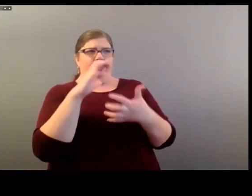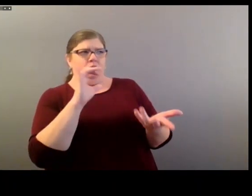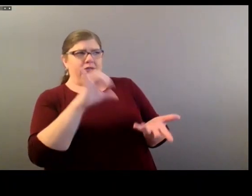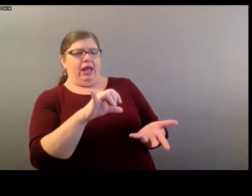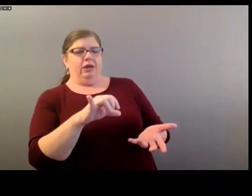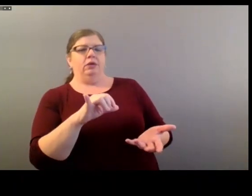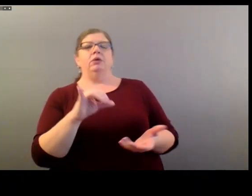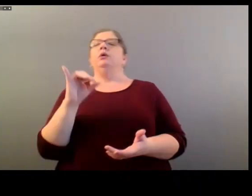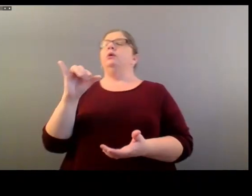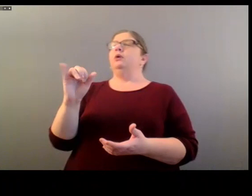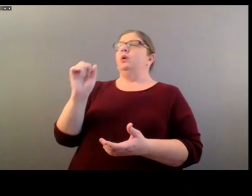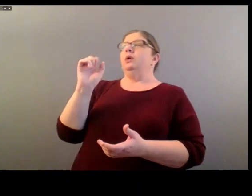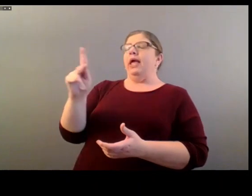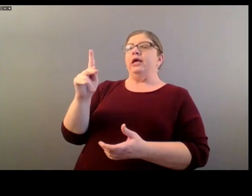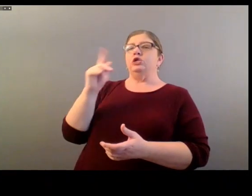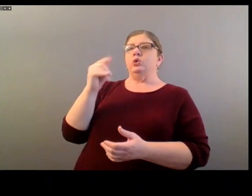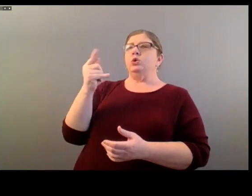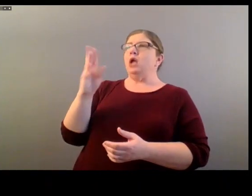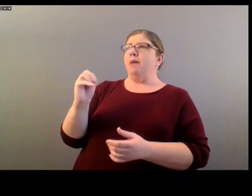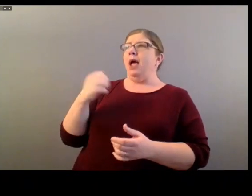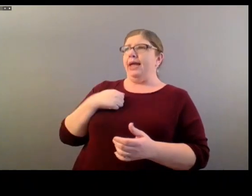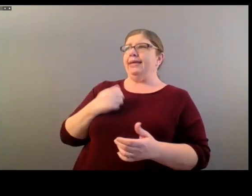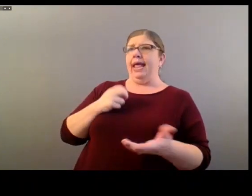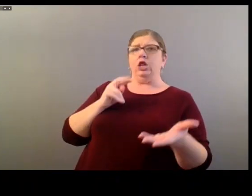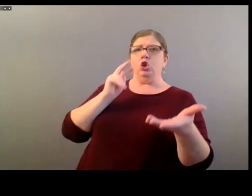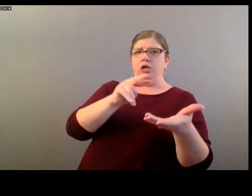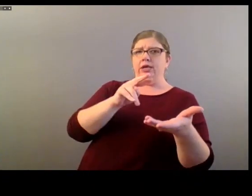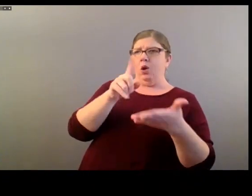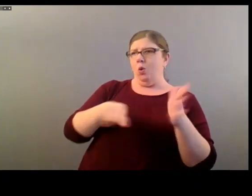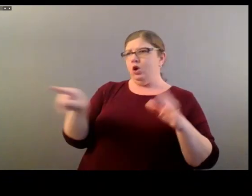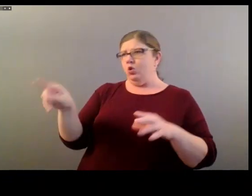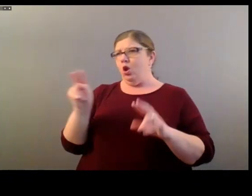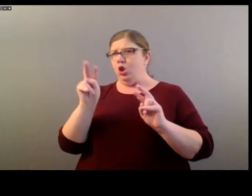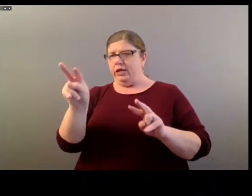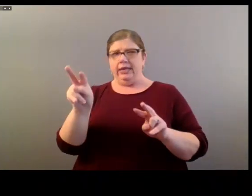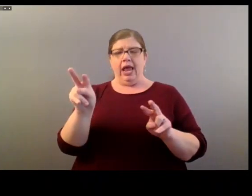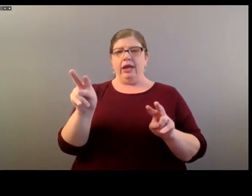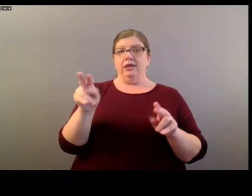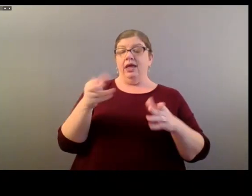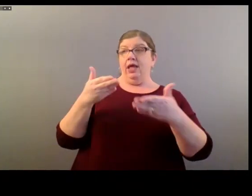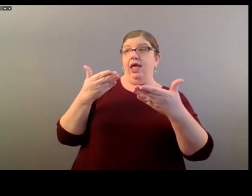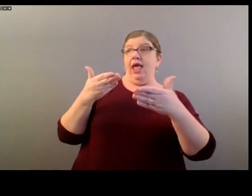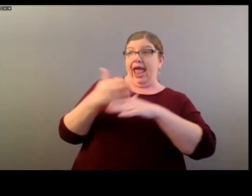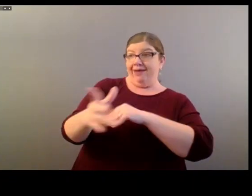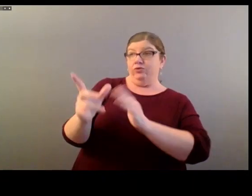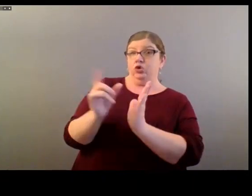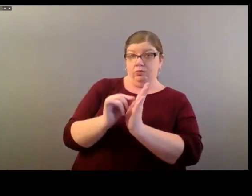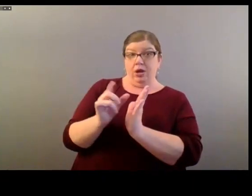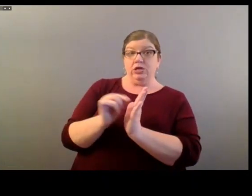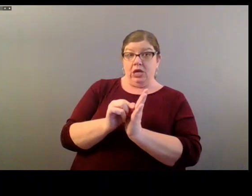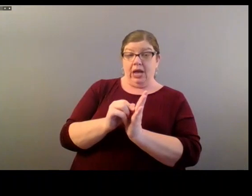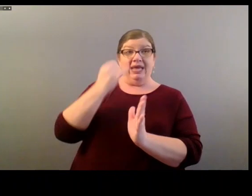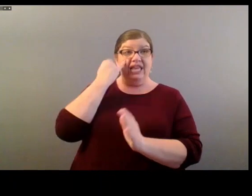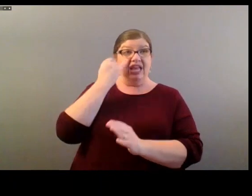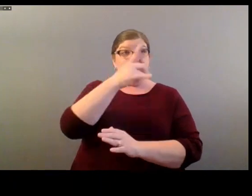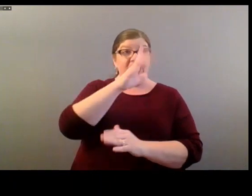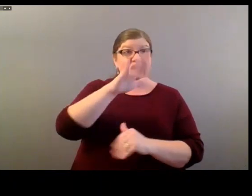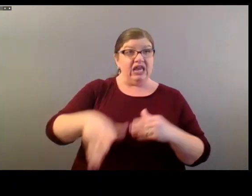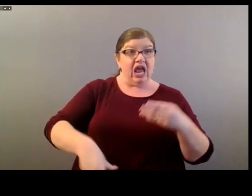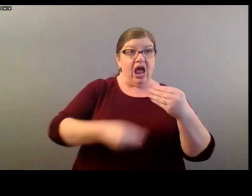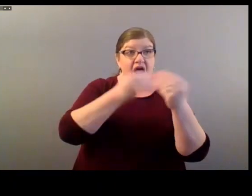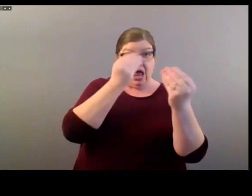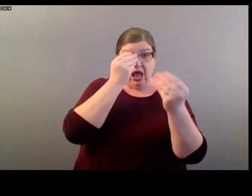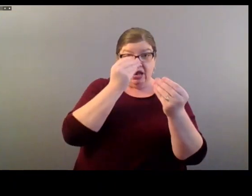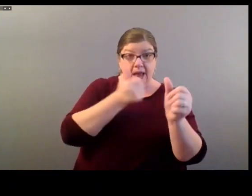so Tom, I can take a look at what you're looking at after the press conference, and if it's not updated, we will make